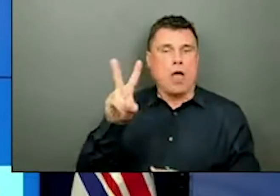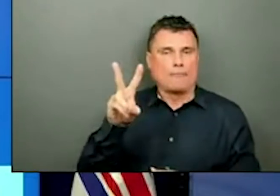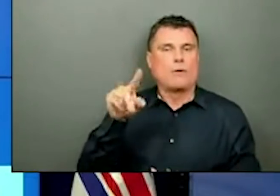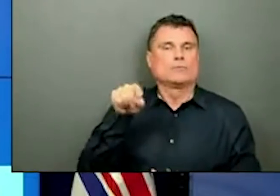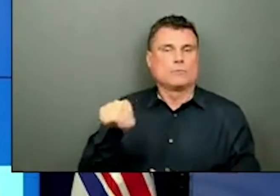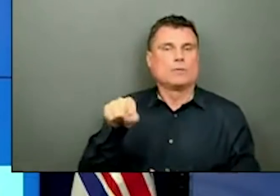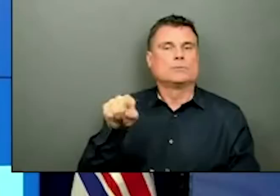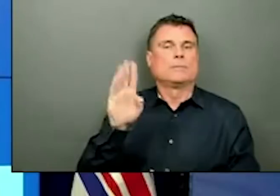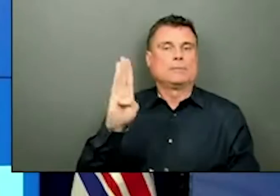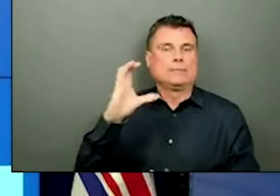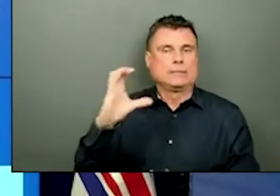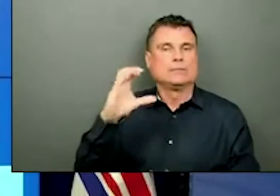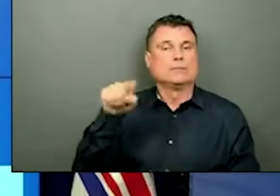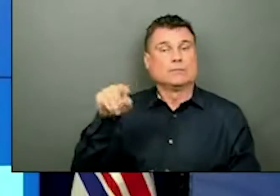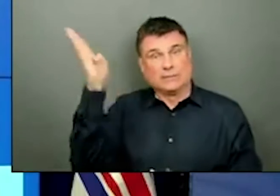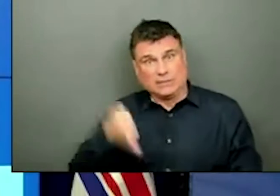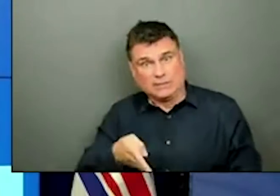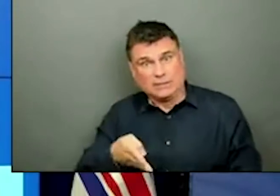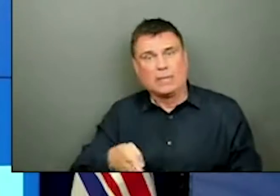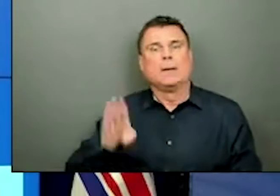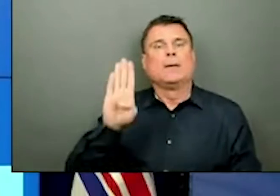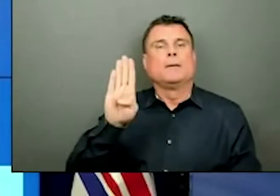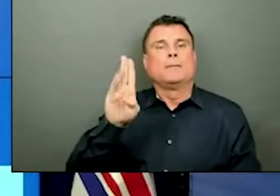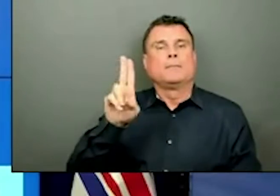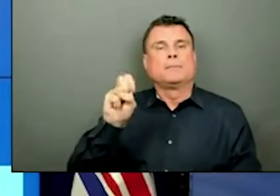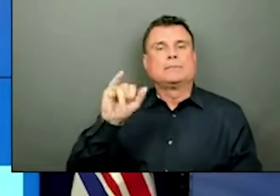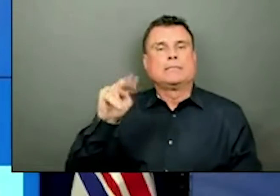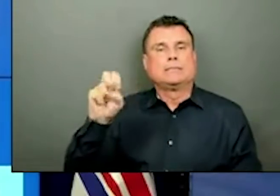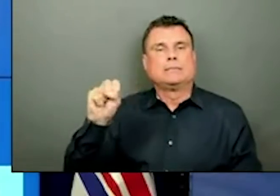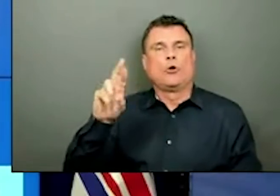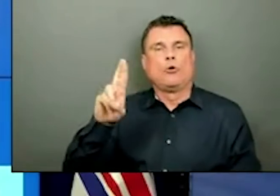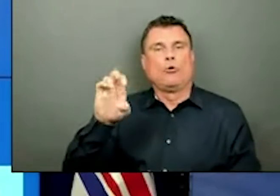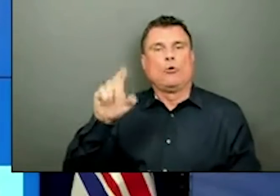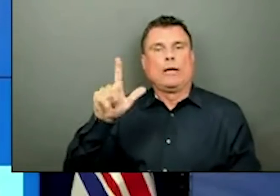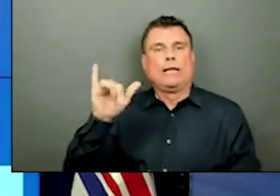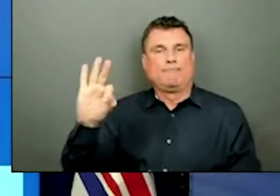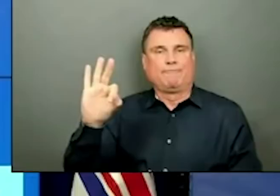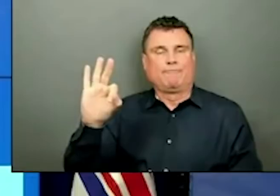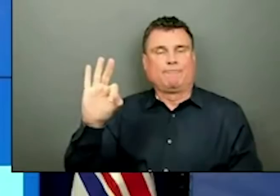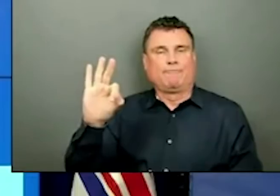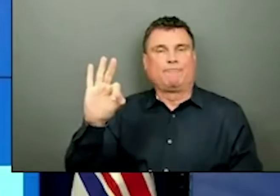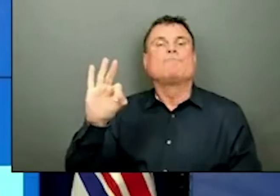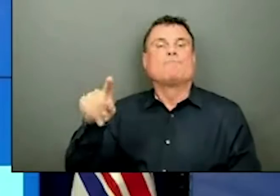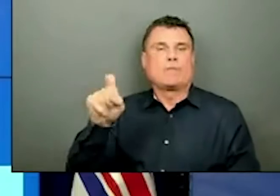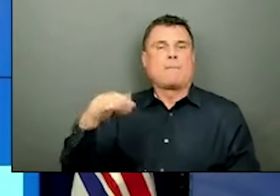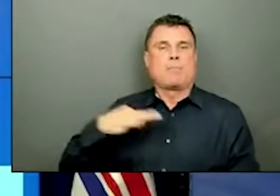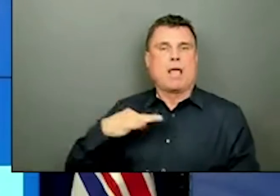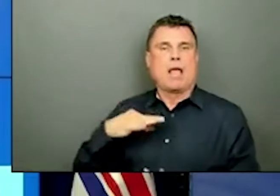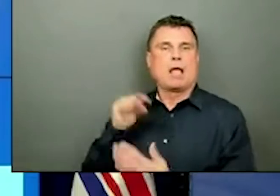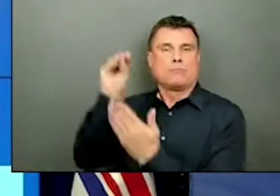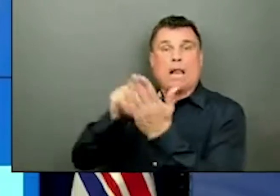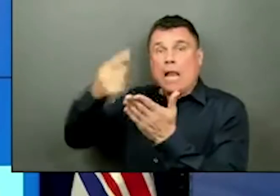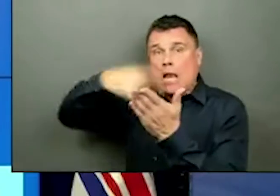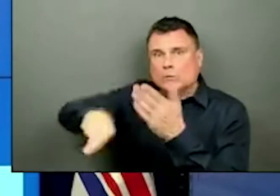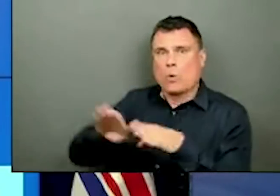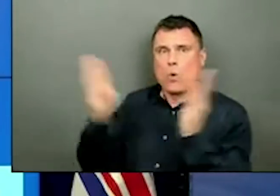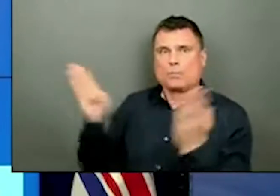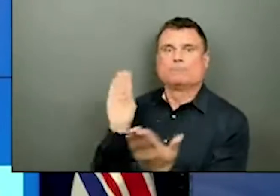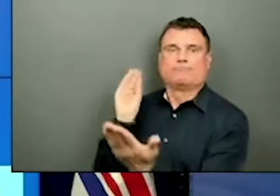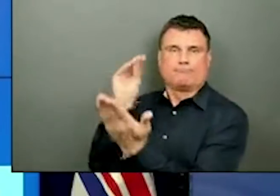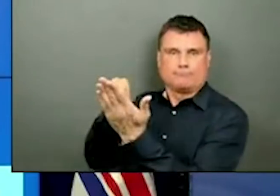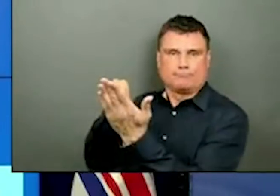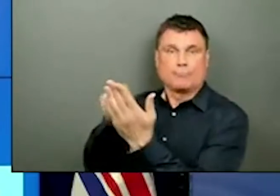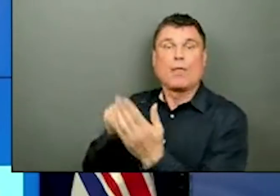www.gov.bc.ca/business relief to sign up for notification when applications are open. I wanted to share this news with you today so